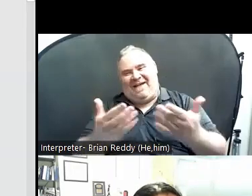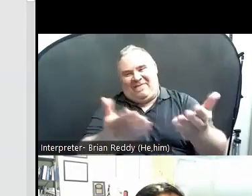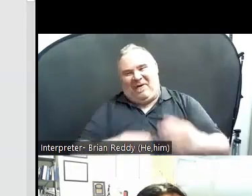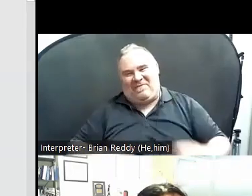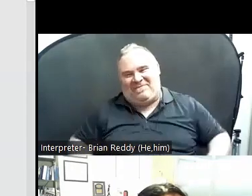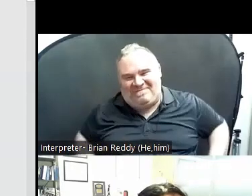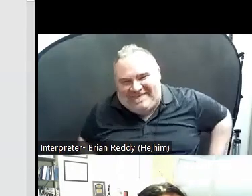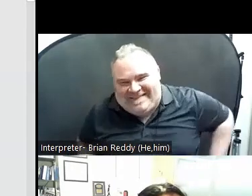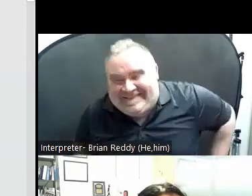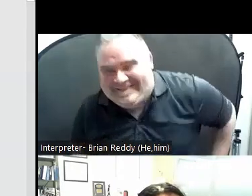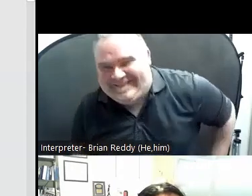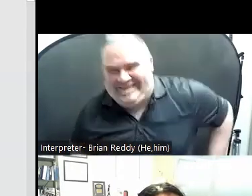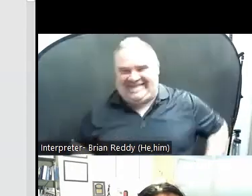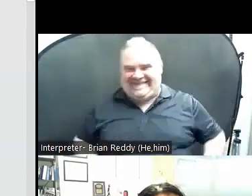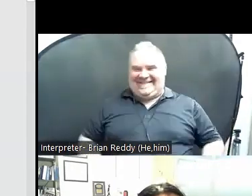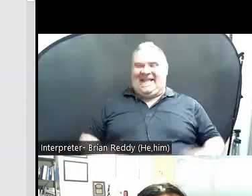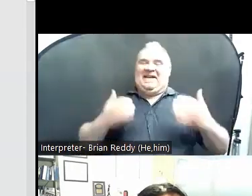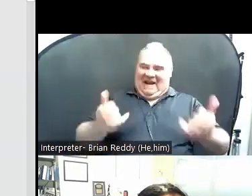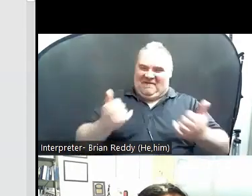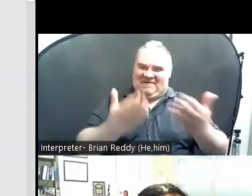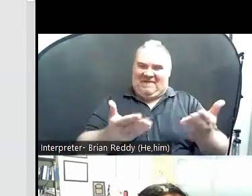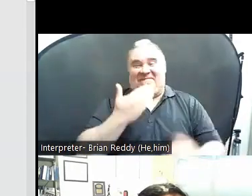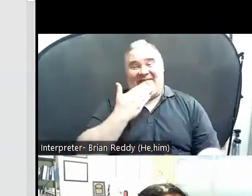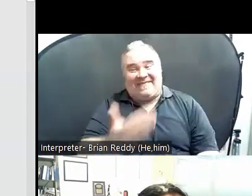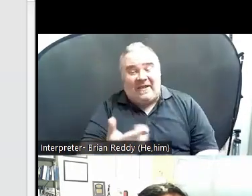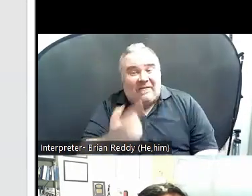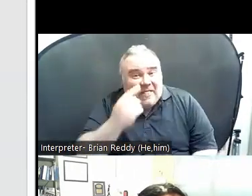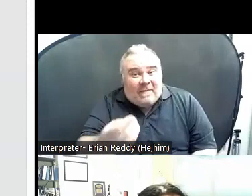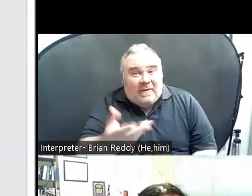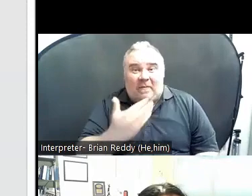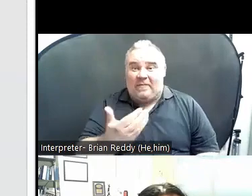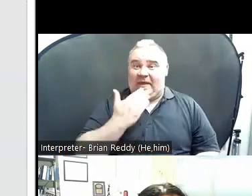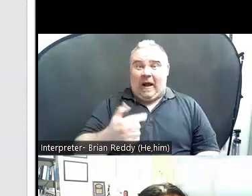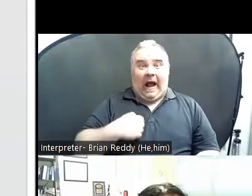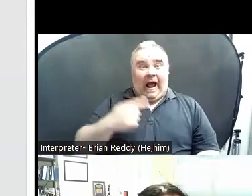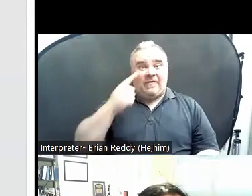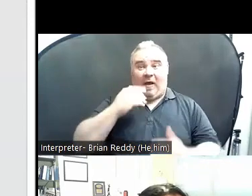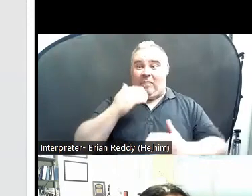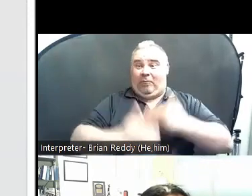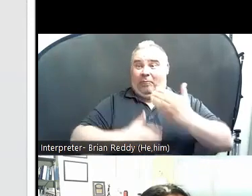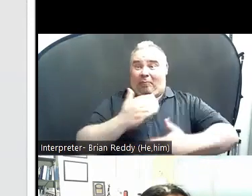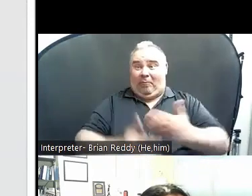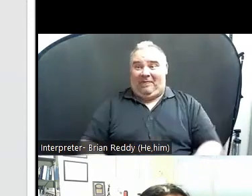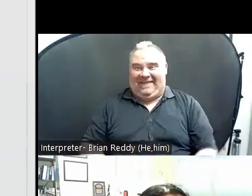them. Now we see them. Thank you. Okay, thank you for letting me know. I thought it was going.